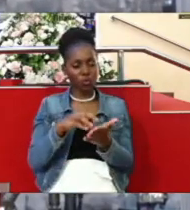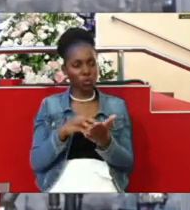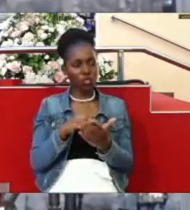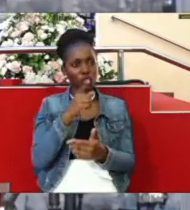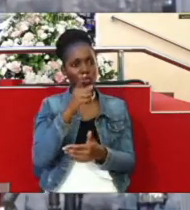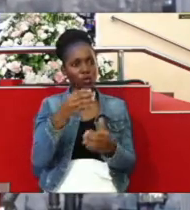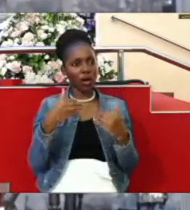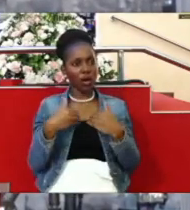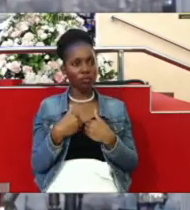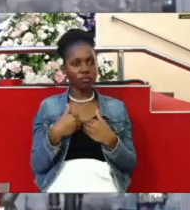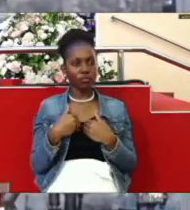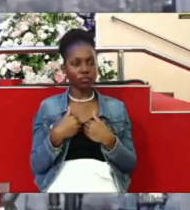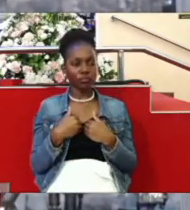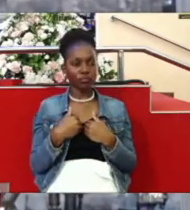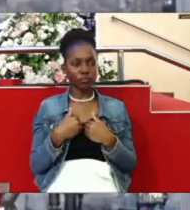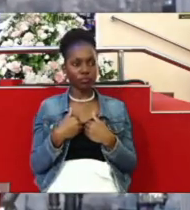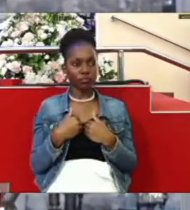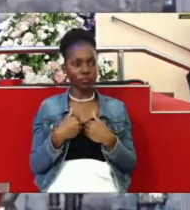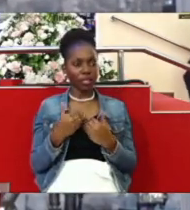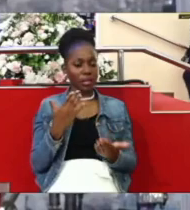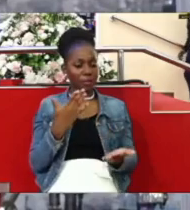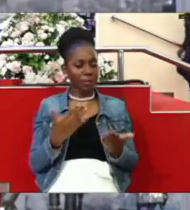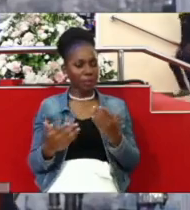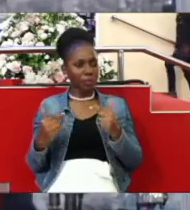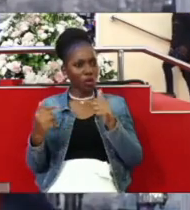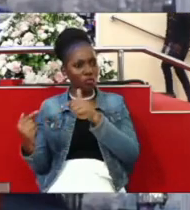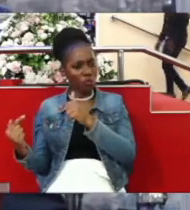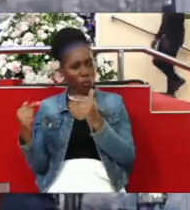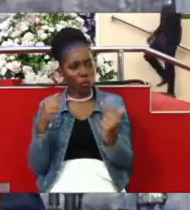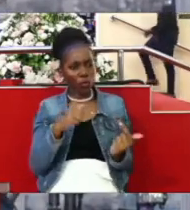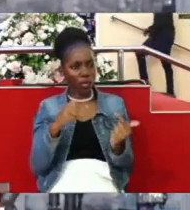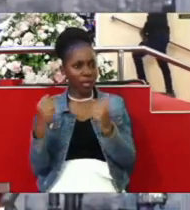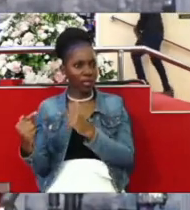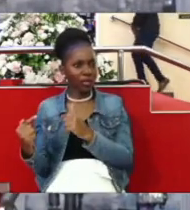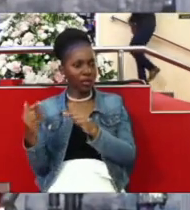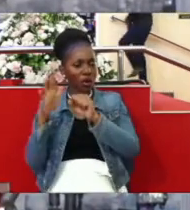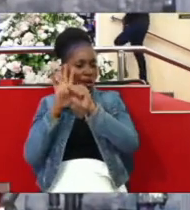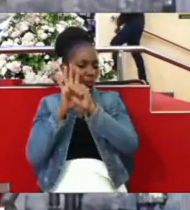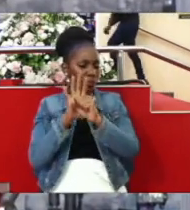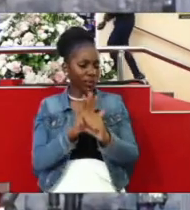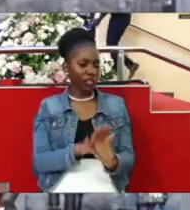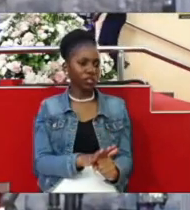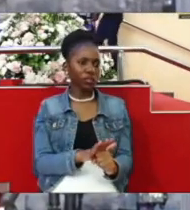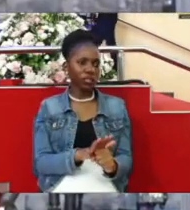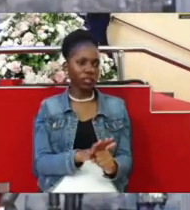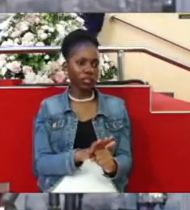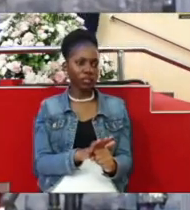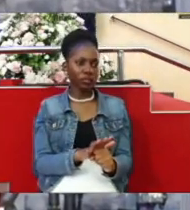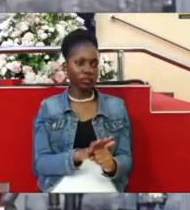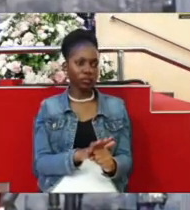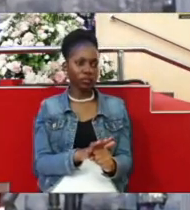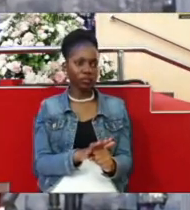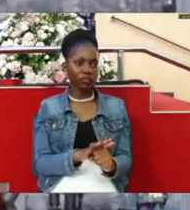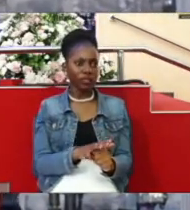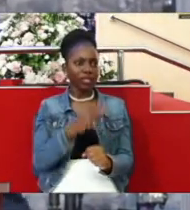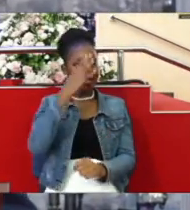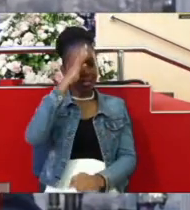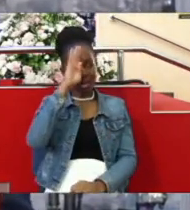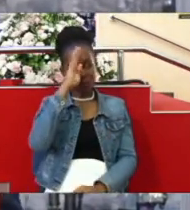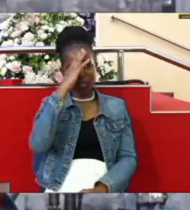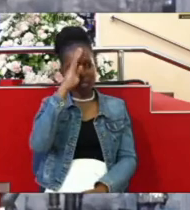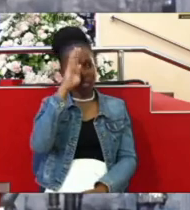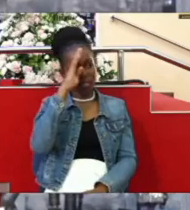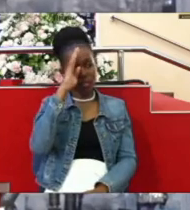Sheba. Sijui kama uko katika kisima cha Sheba. I don't know whether you are at Sitna. Sijui kama uko Sitna. I don't know whether you are at Biala